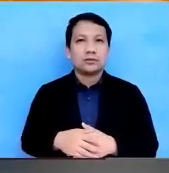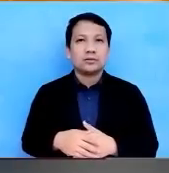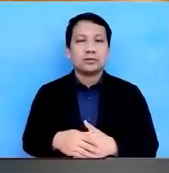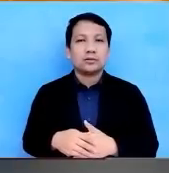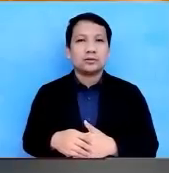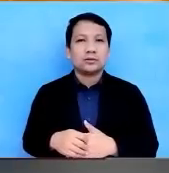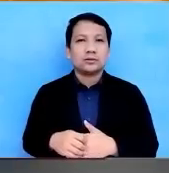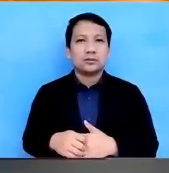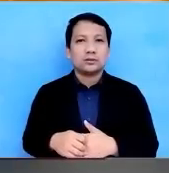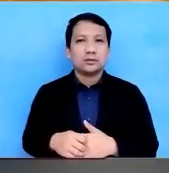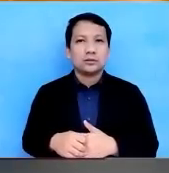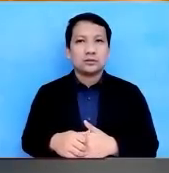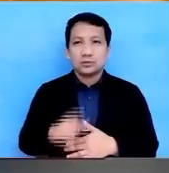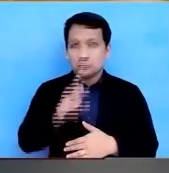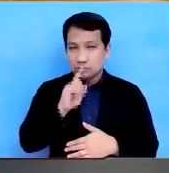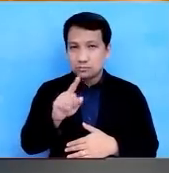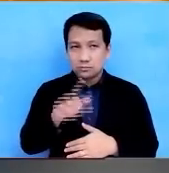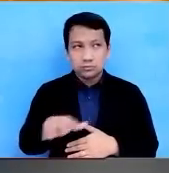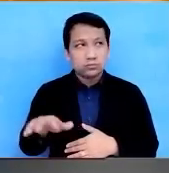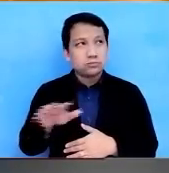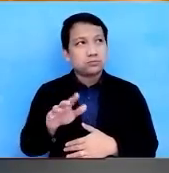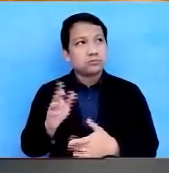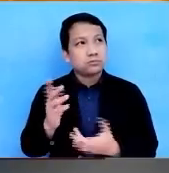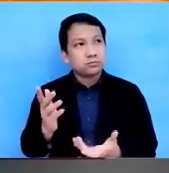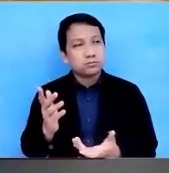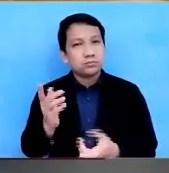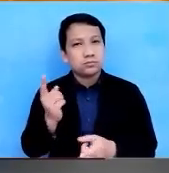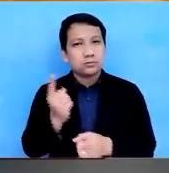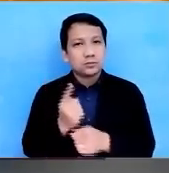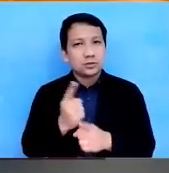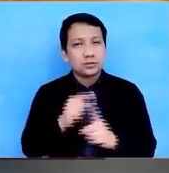applications. This will ensure that only the right people